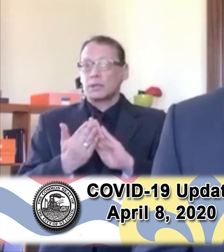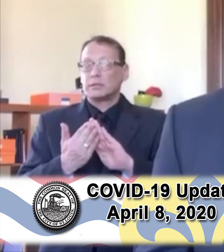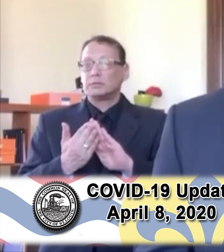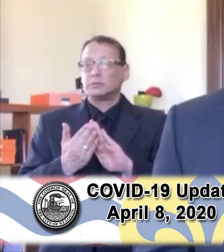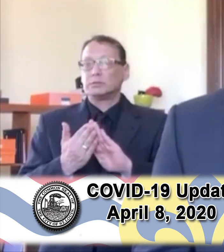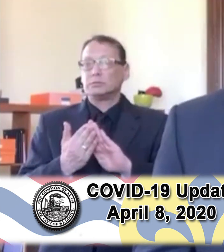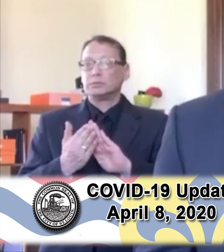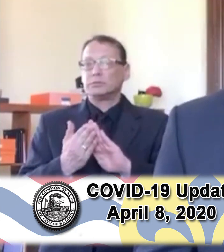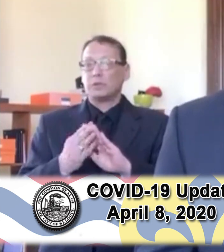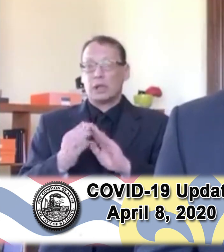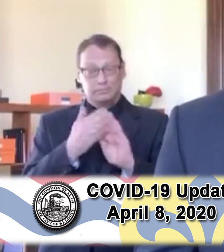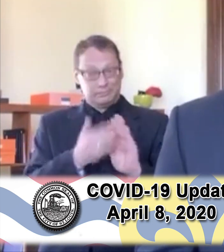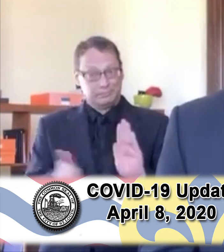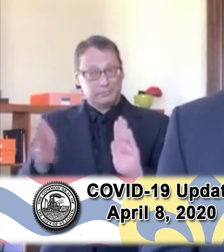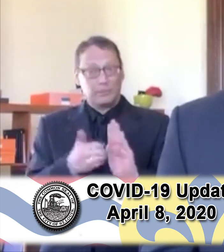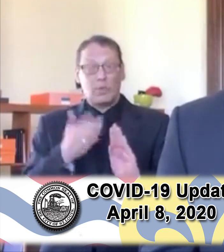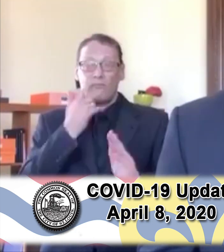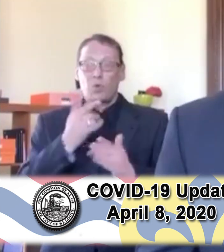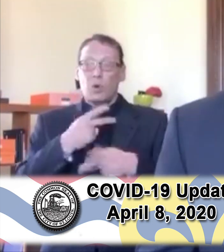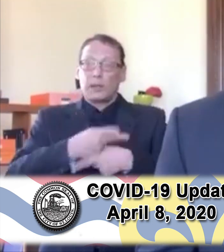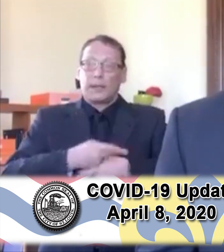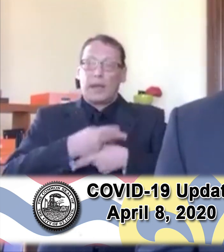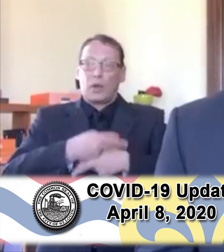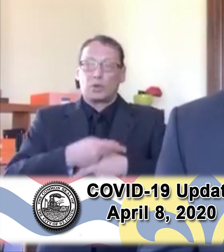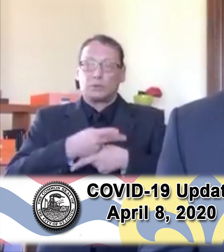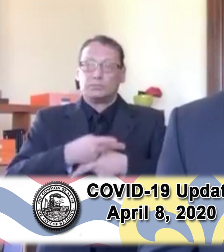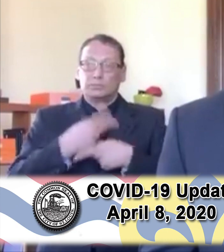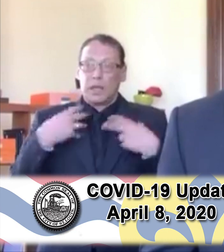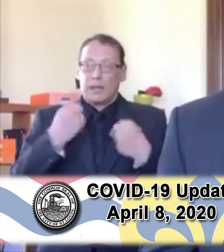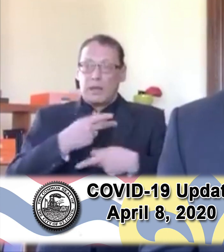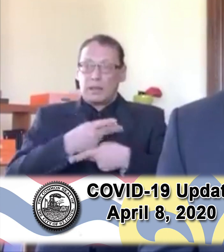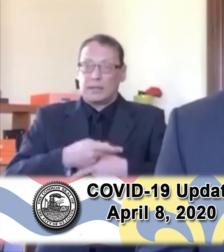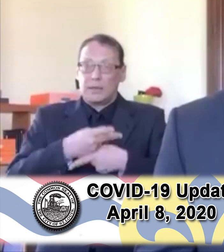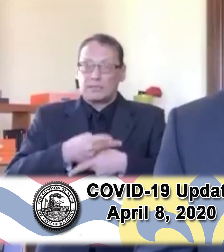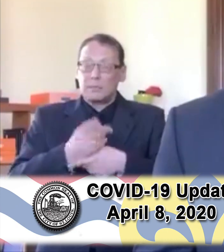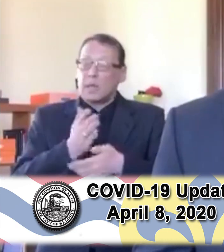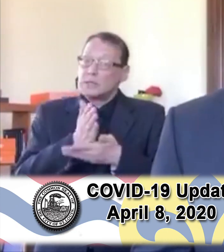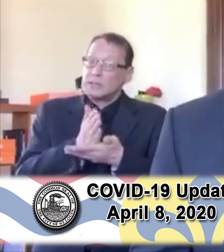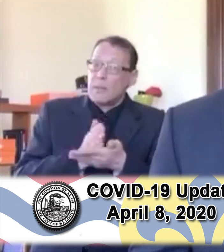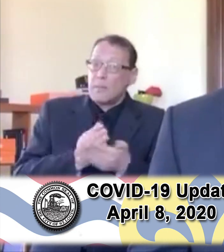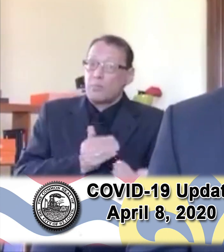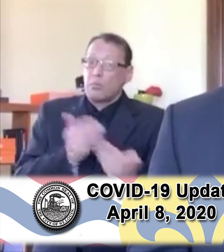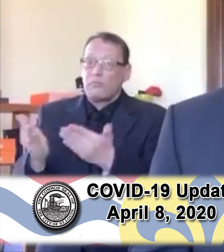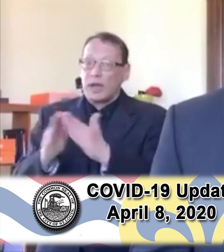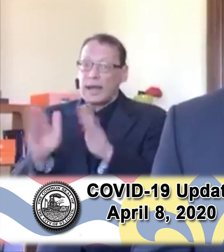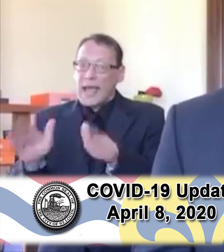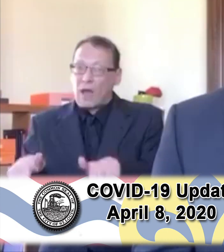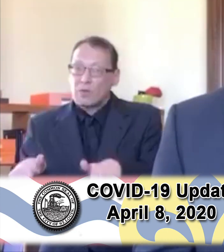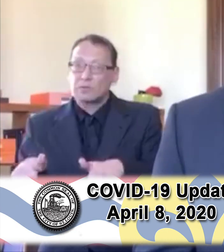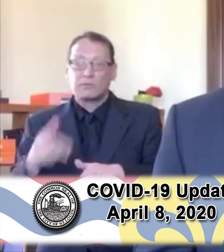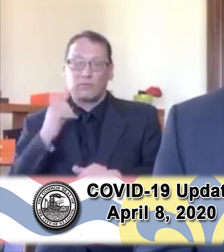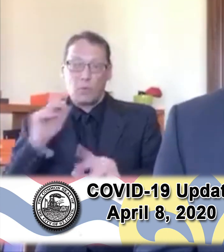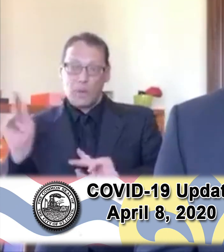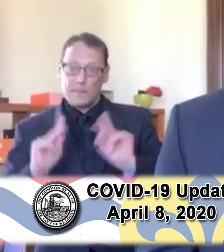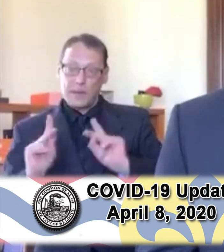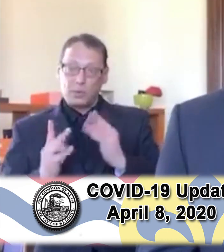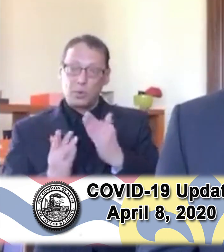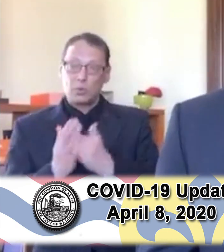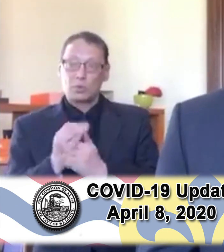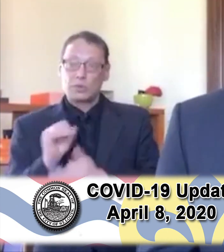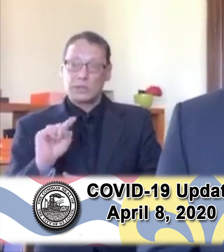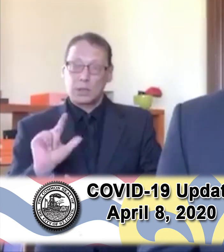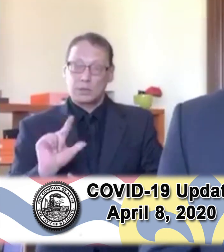our continuum of care, as well as some subrecipients that provide housing for individuals across the St. Louis